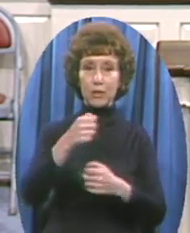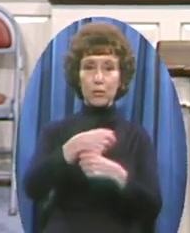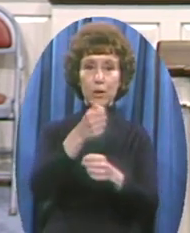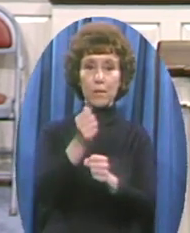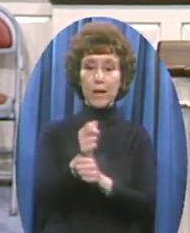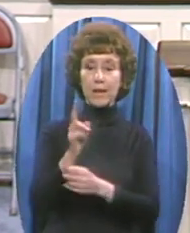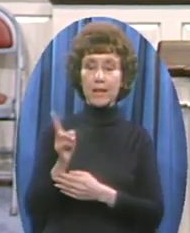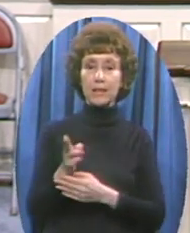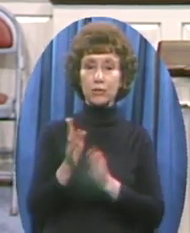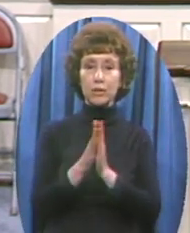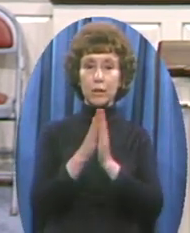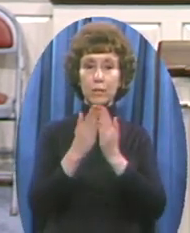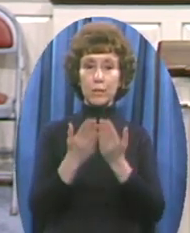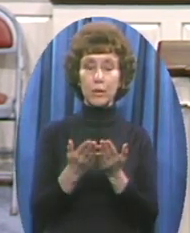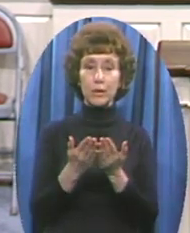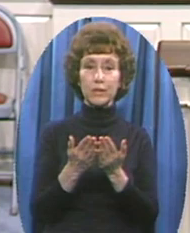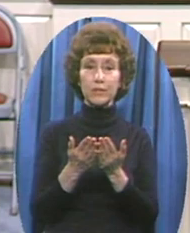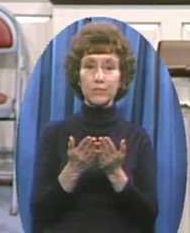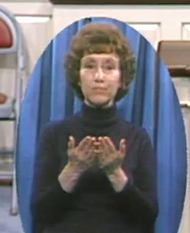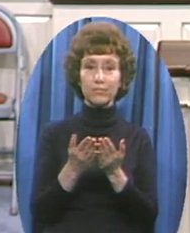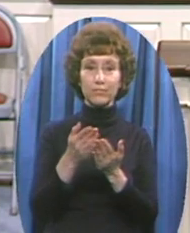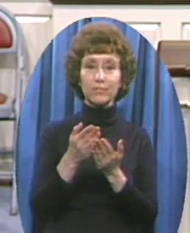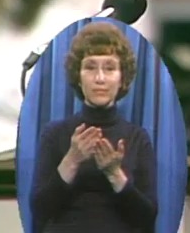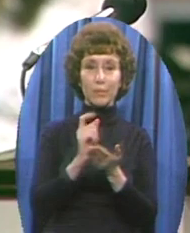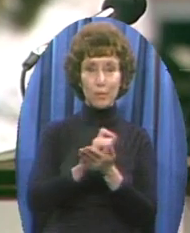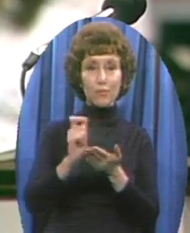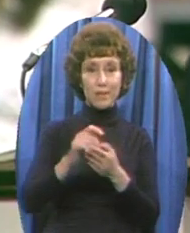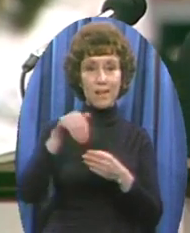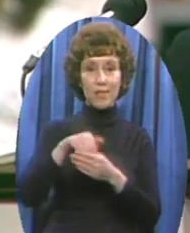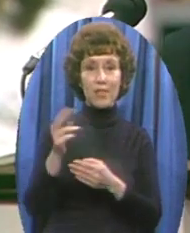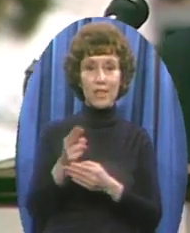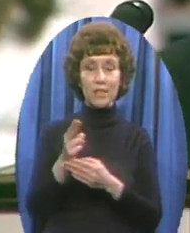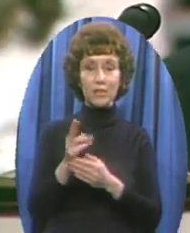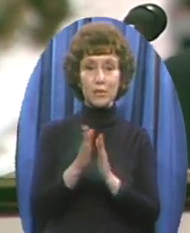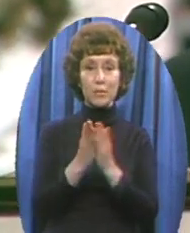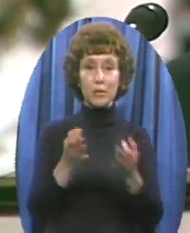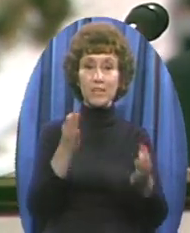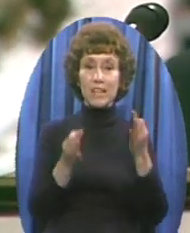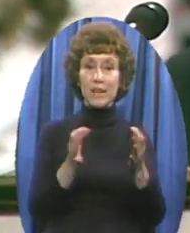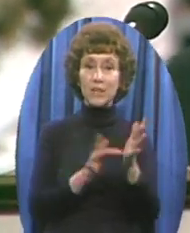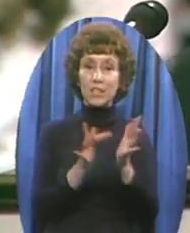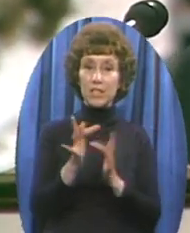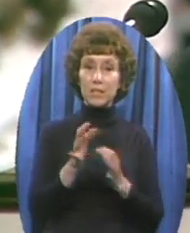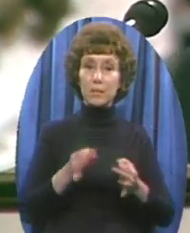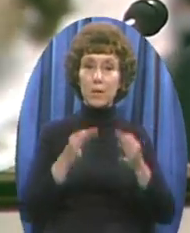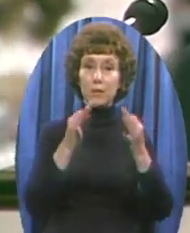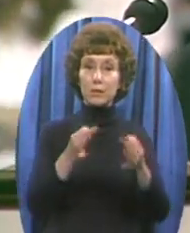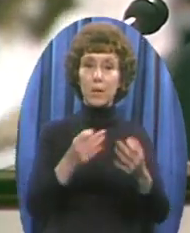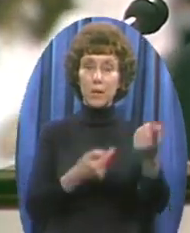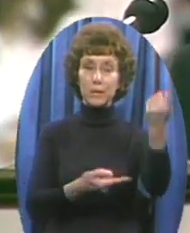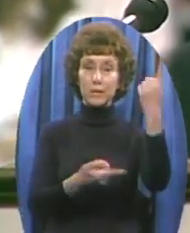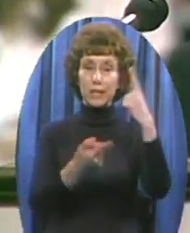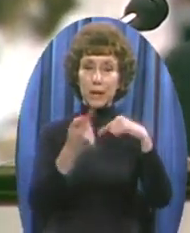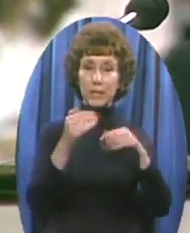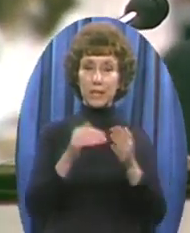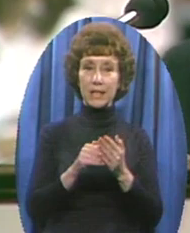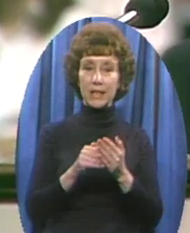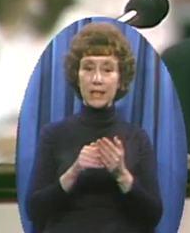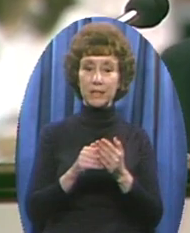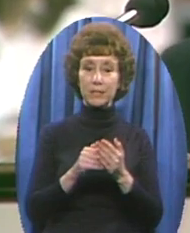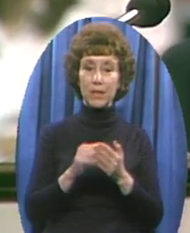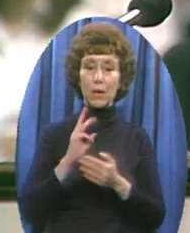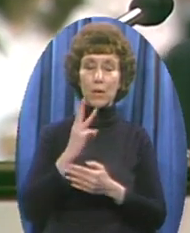the history books if Jesus delays his coming. The James Robison Ministries believe that Liberty